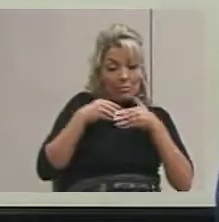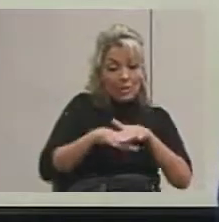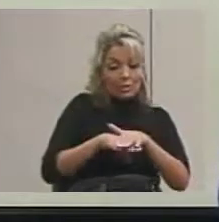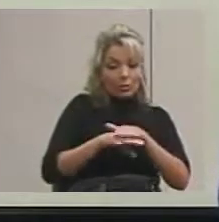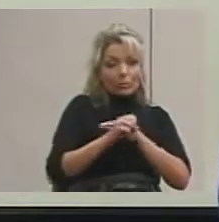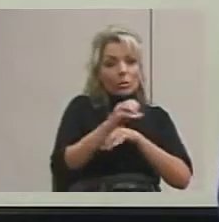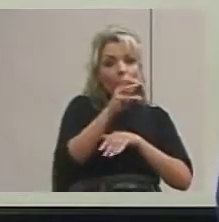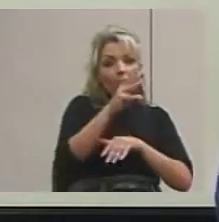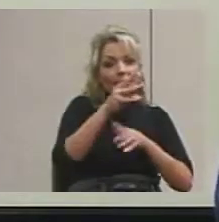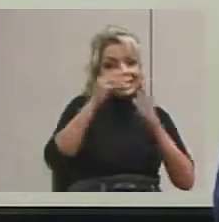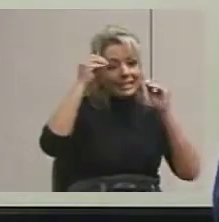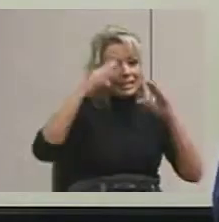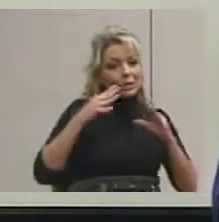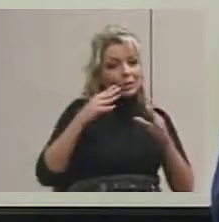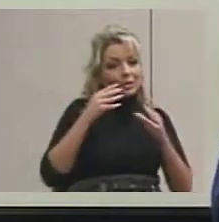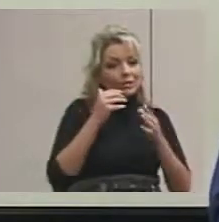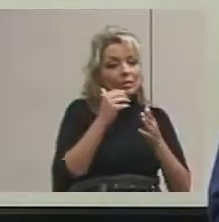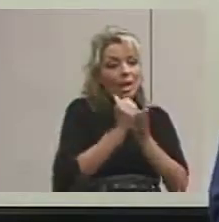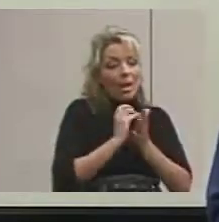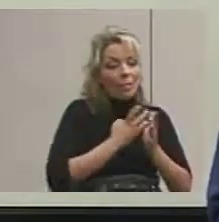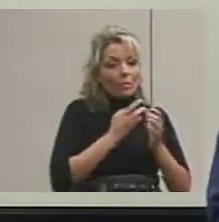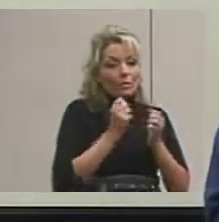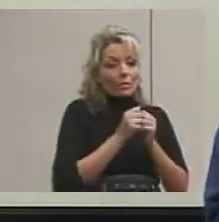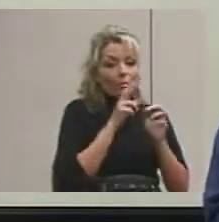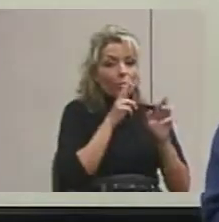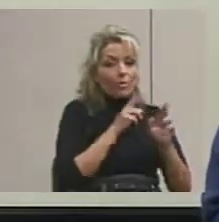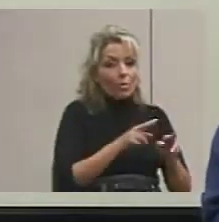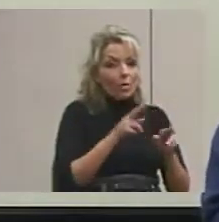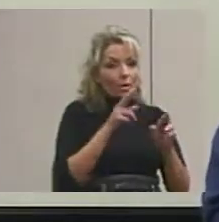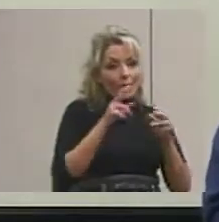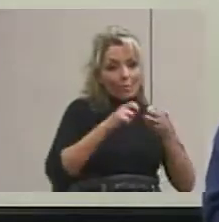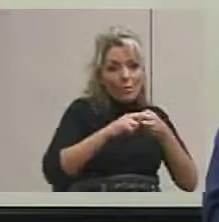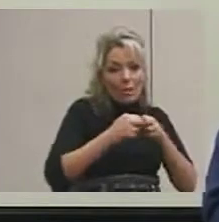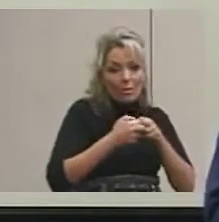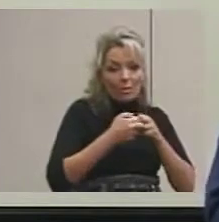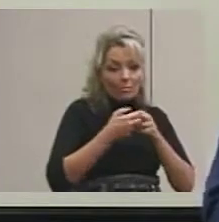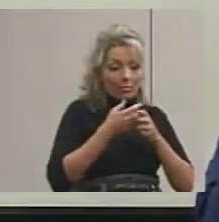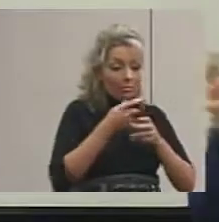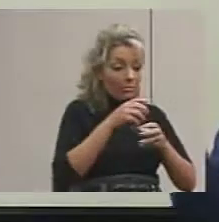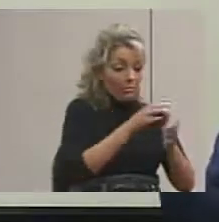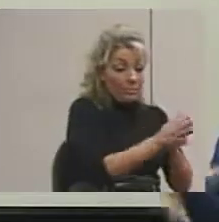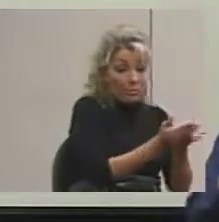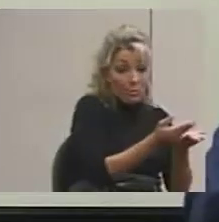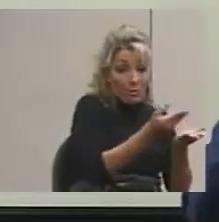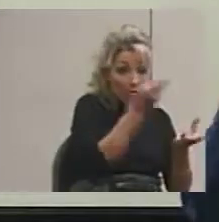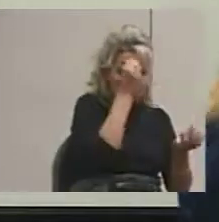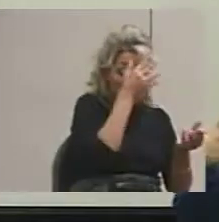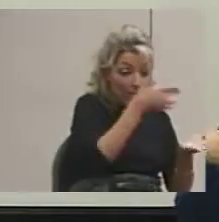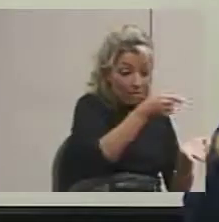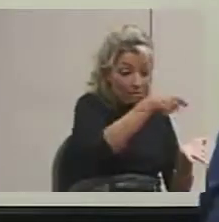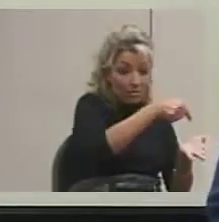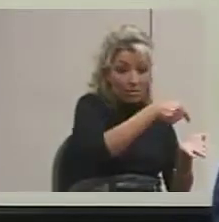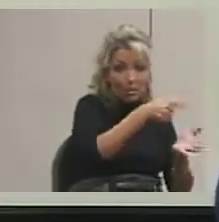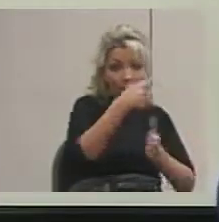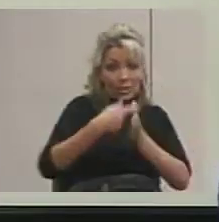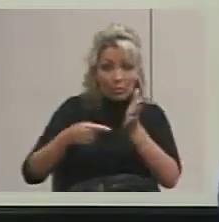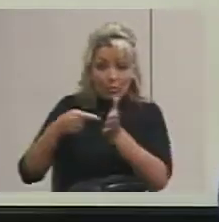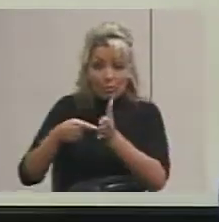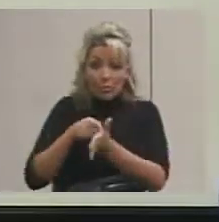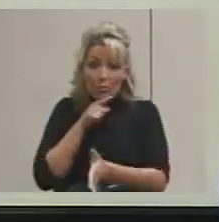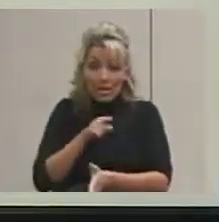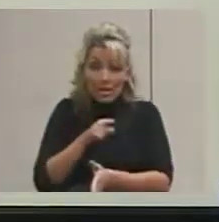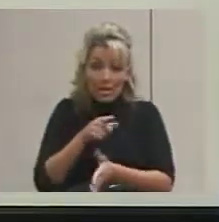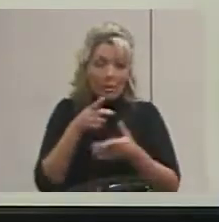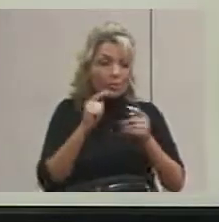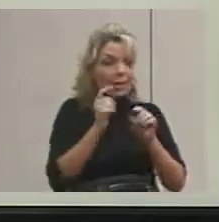this reporting issue of, is what's in his book really what's due? And we're trying to get the interpreter involved and things like that. So